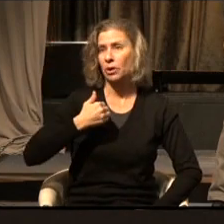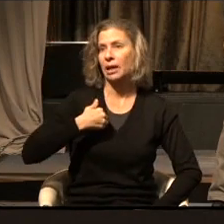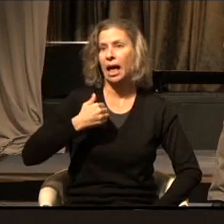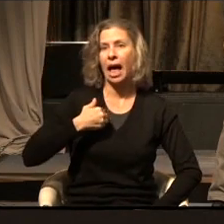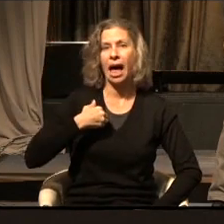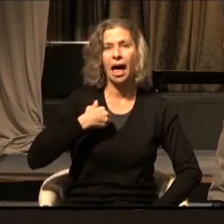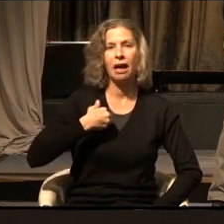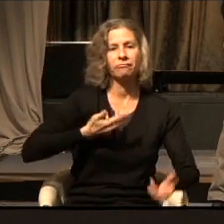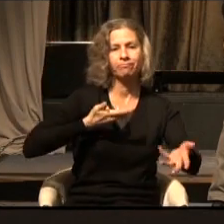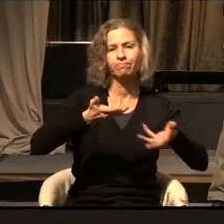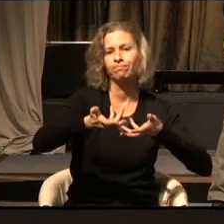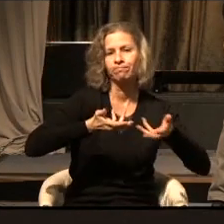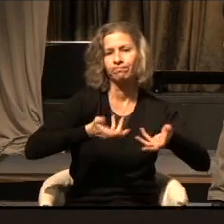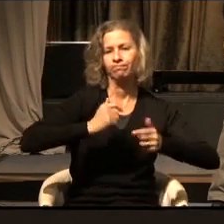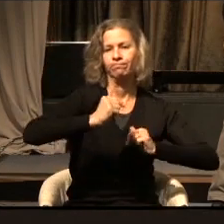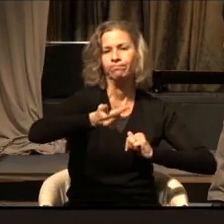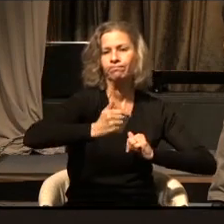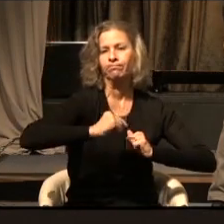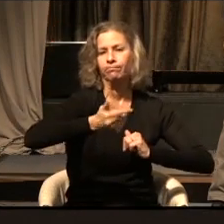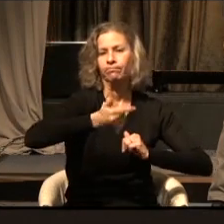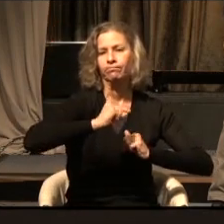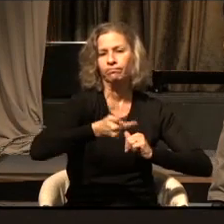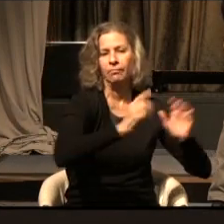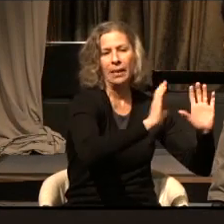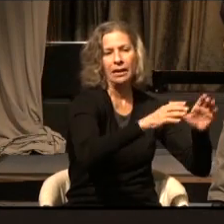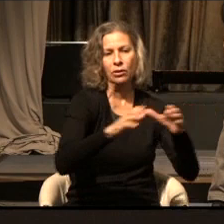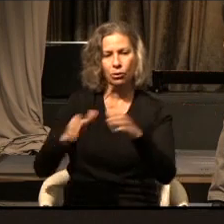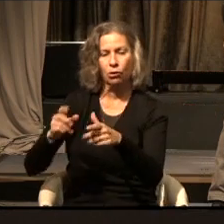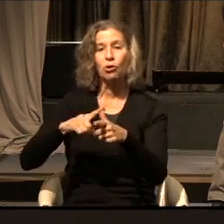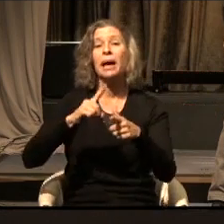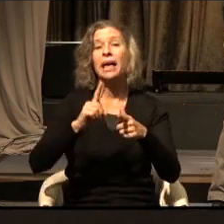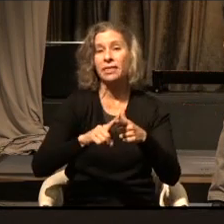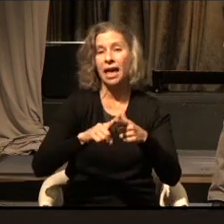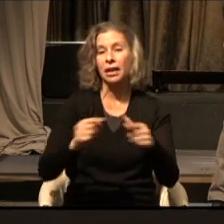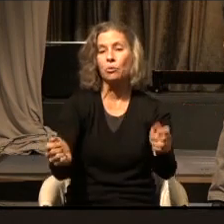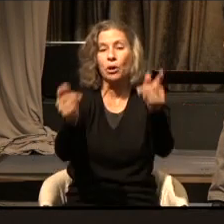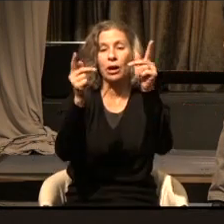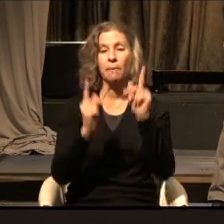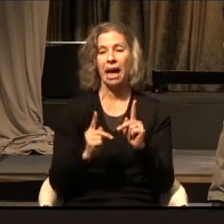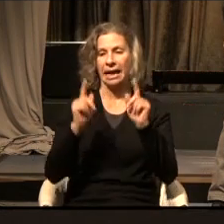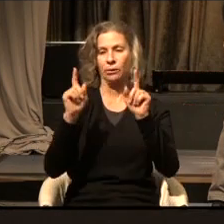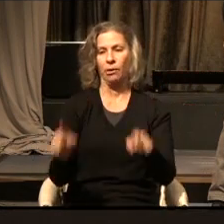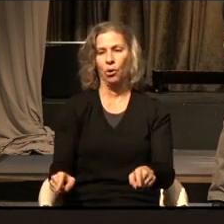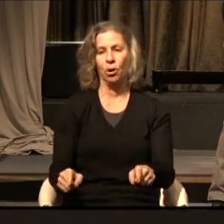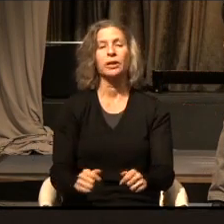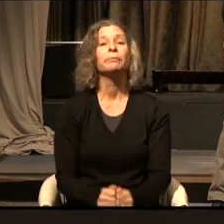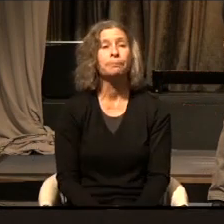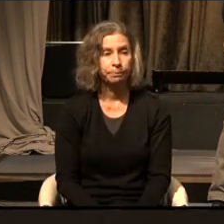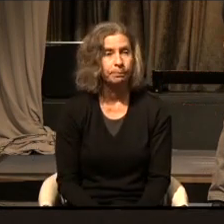to interact within your group, and then we'll have a little report out afterwards. So